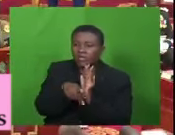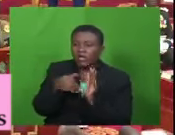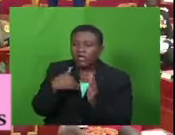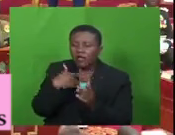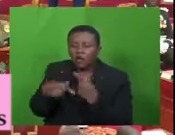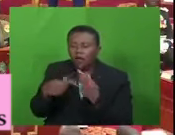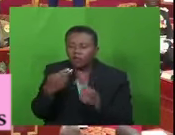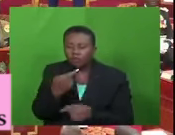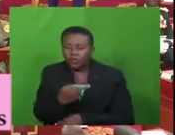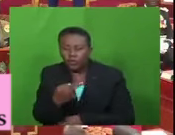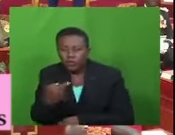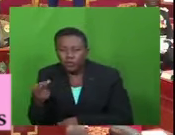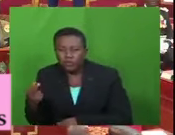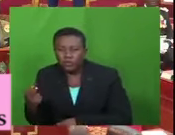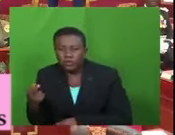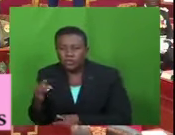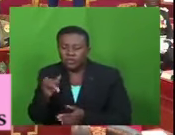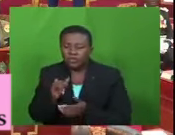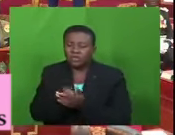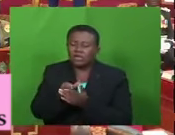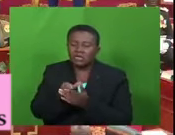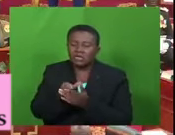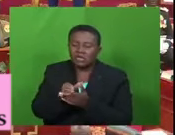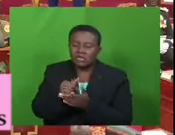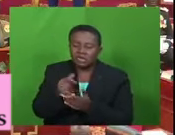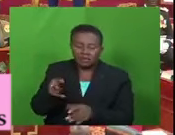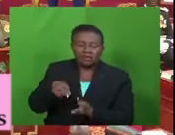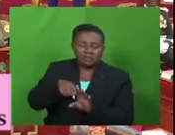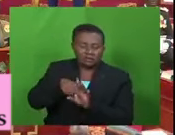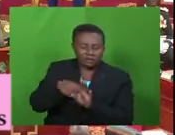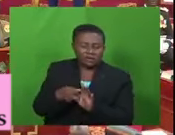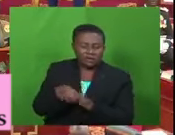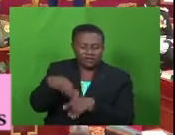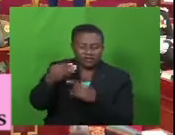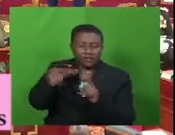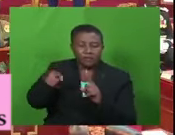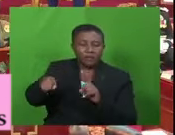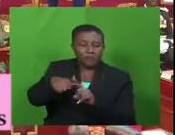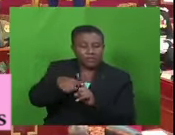resources, which are already bearing fruit.